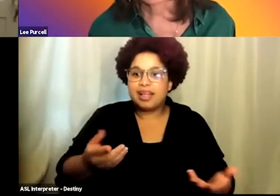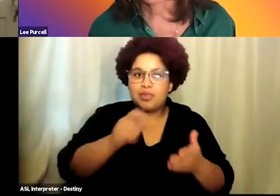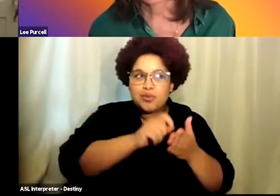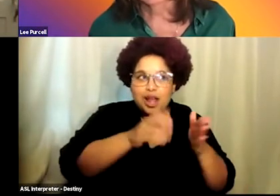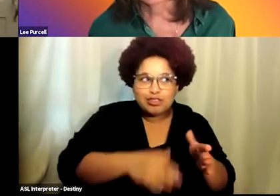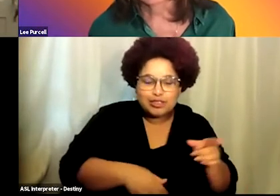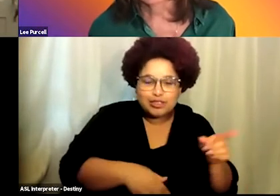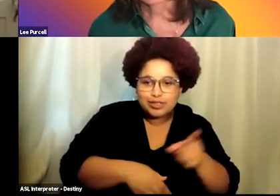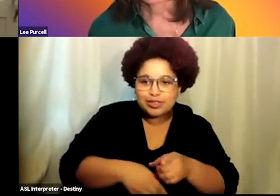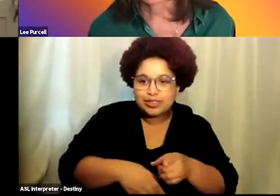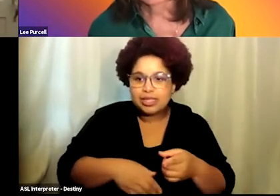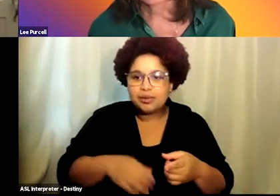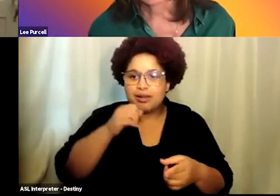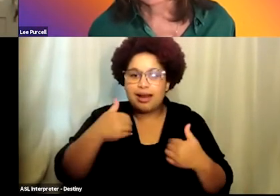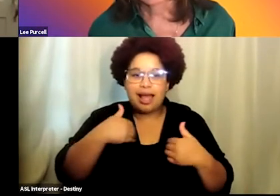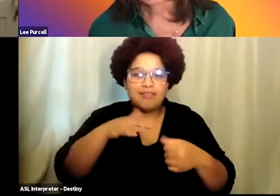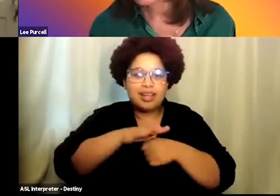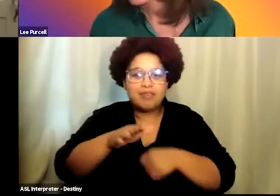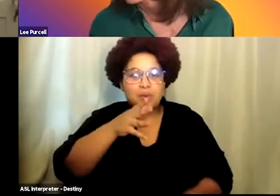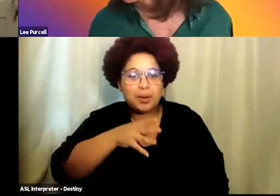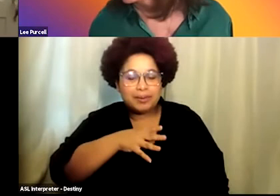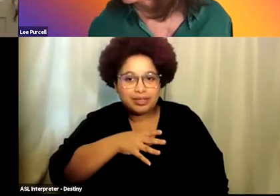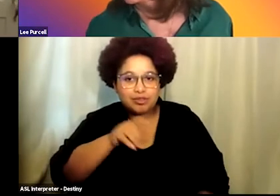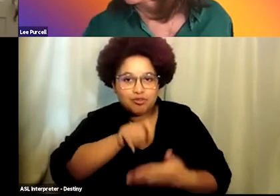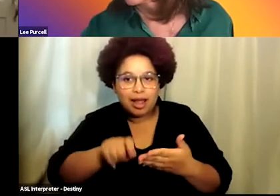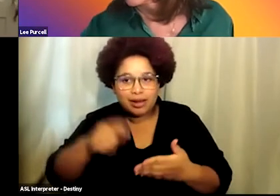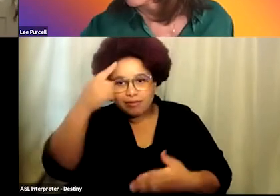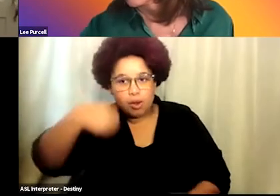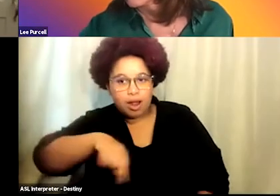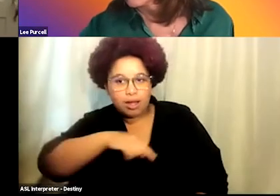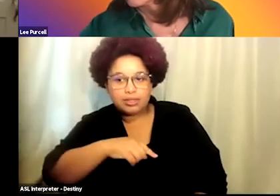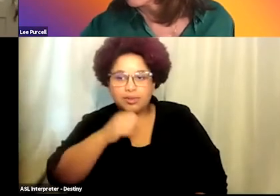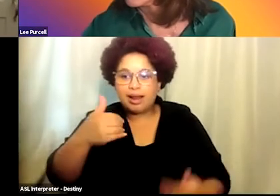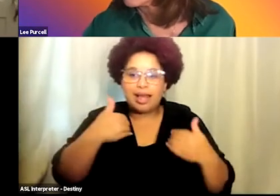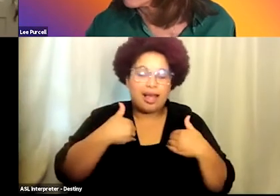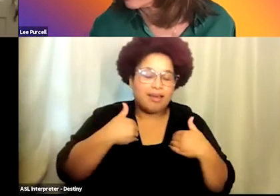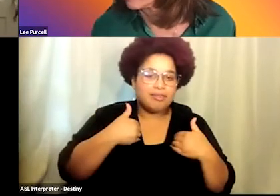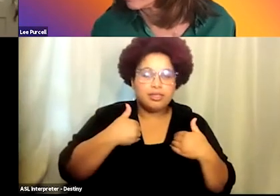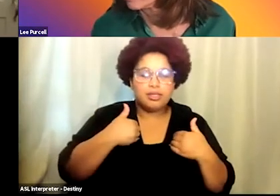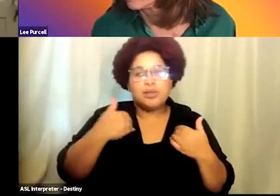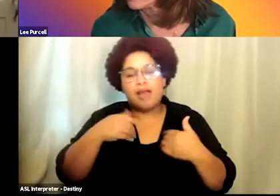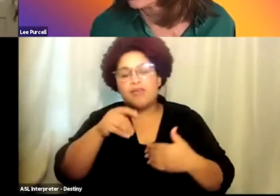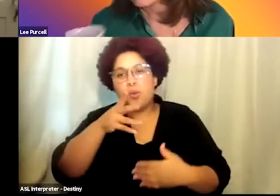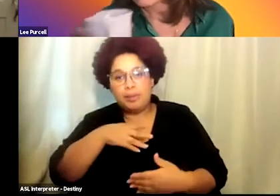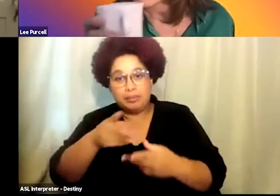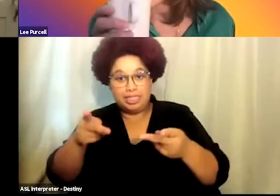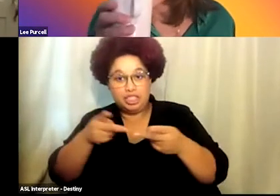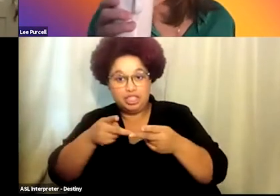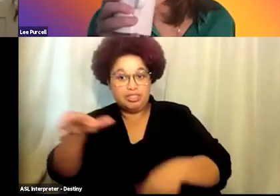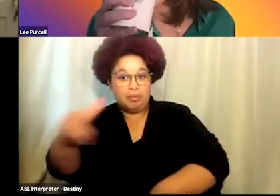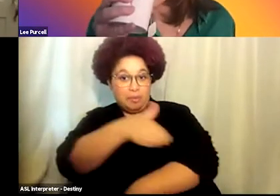writers, and we don't have enough women writing for us. We don't have enough. We do have women in positions of